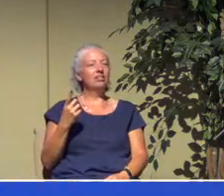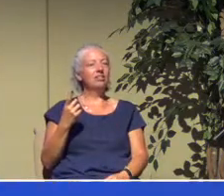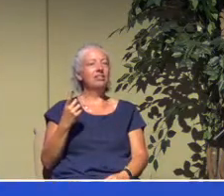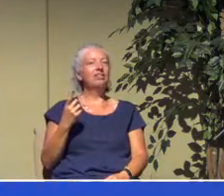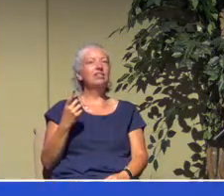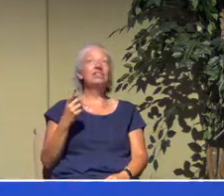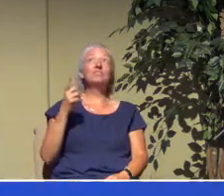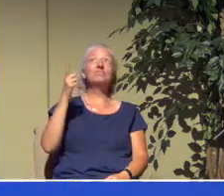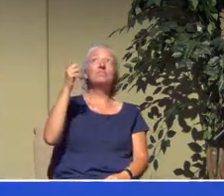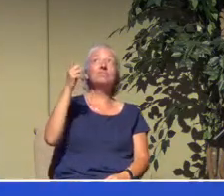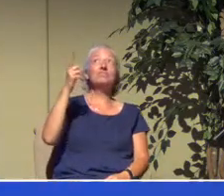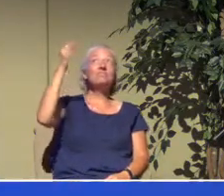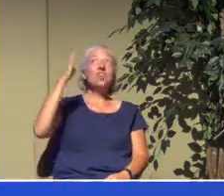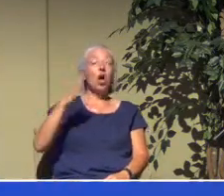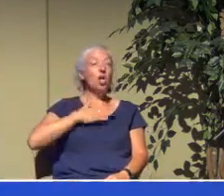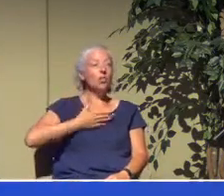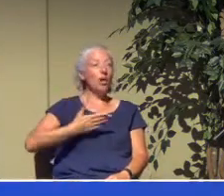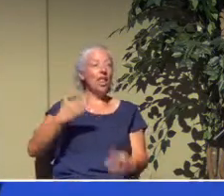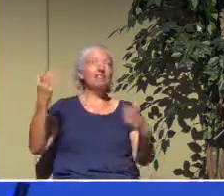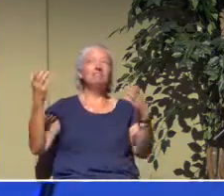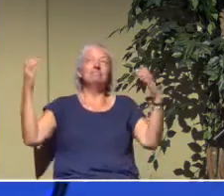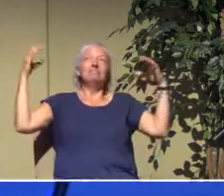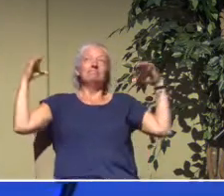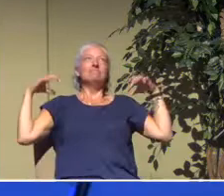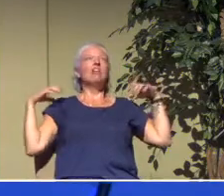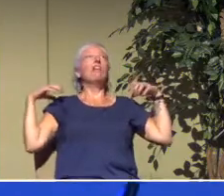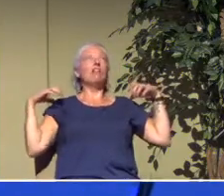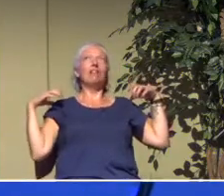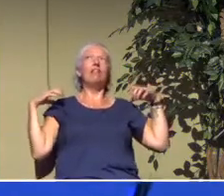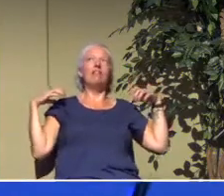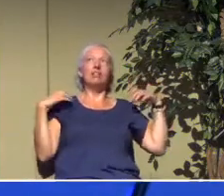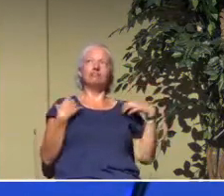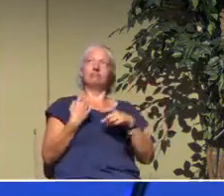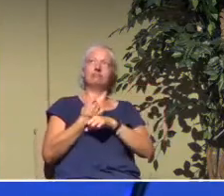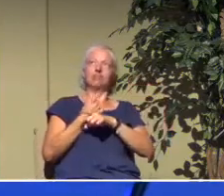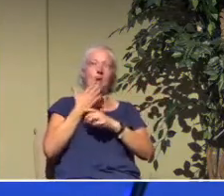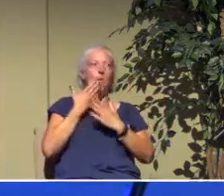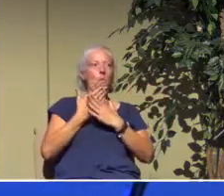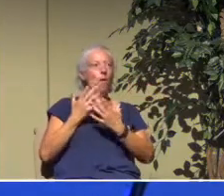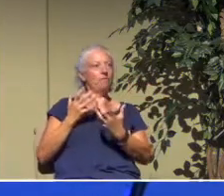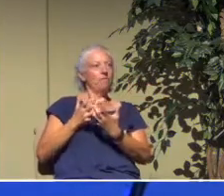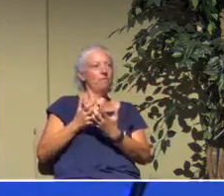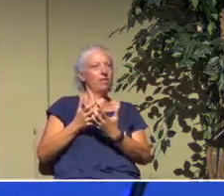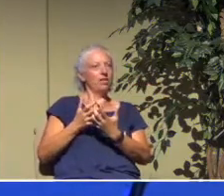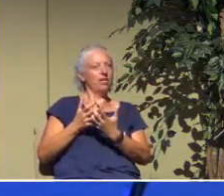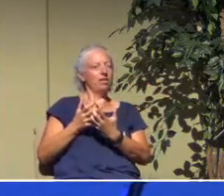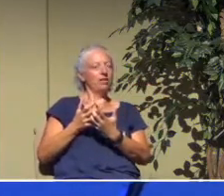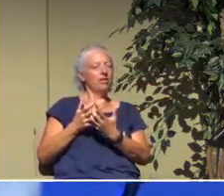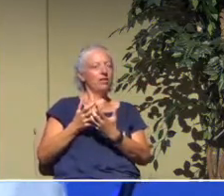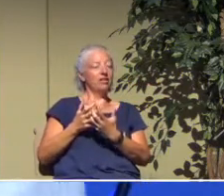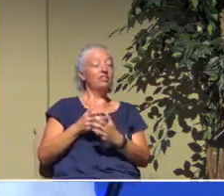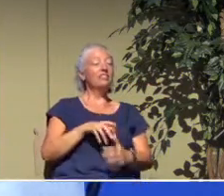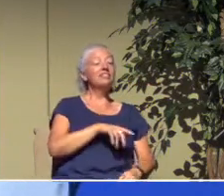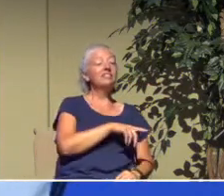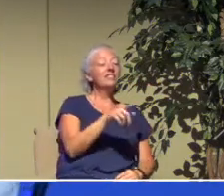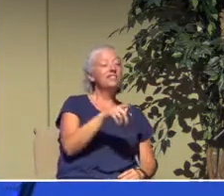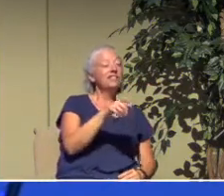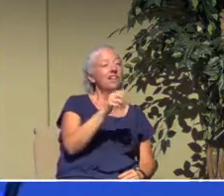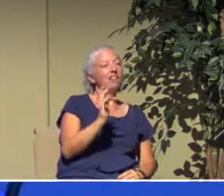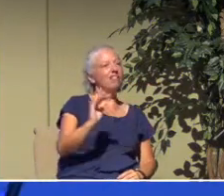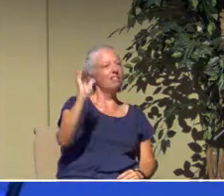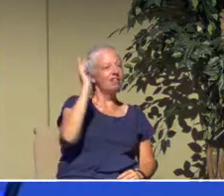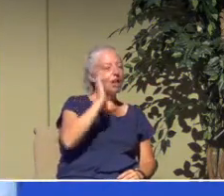as he reveals it for Scripture, in Scripture, is supposed to be a well-fitting yoke. The teachers of the law and sometimes